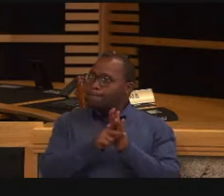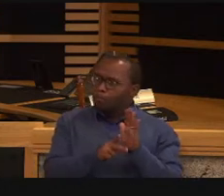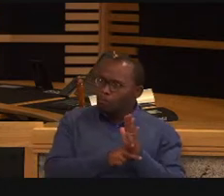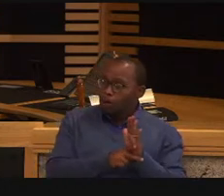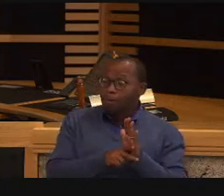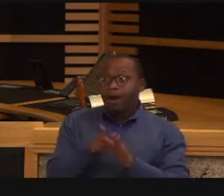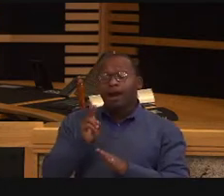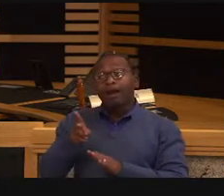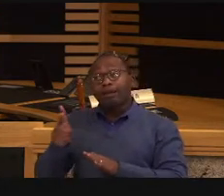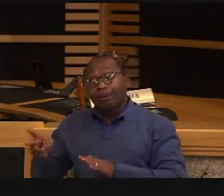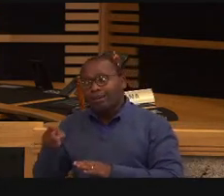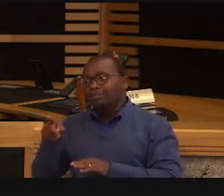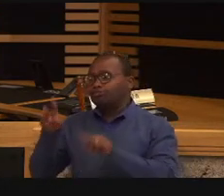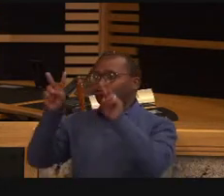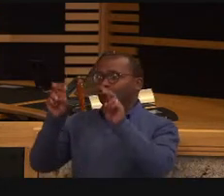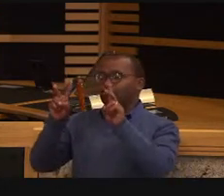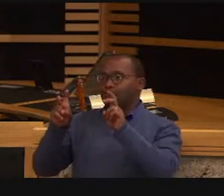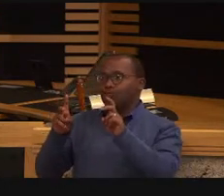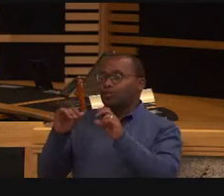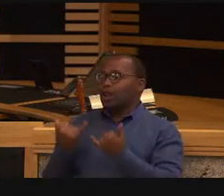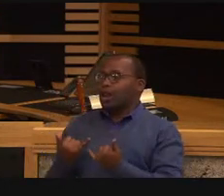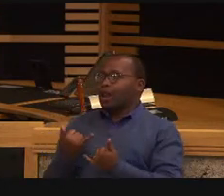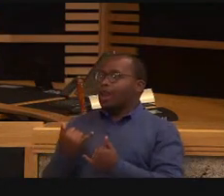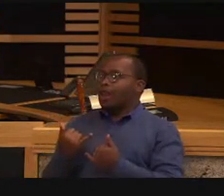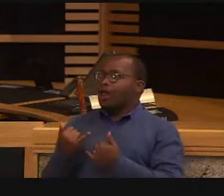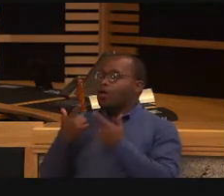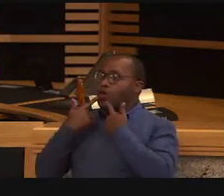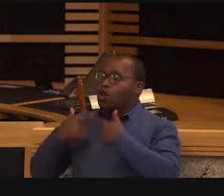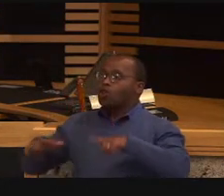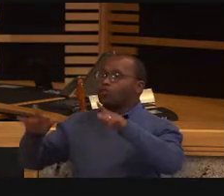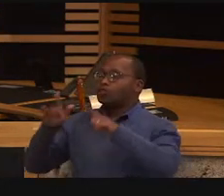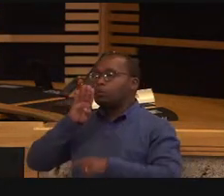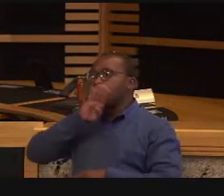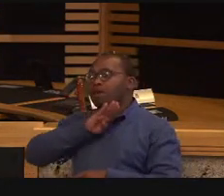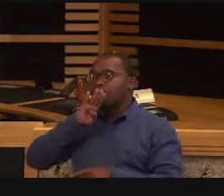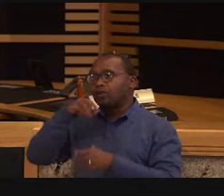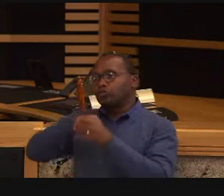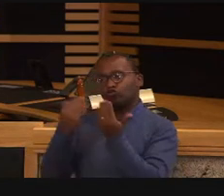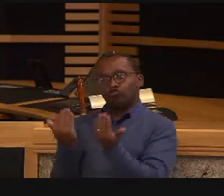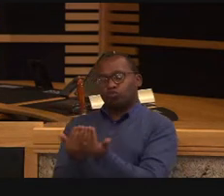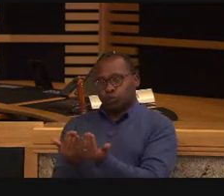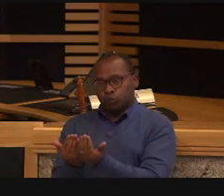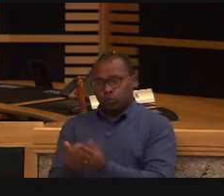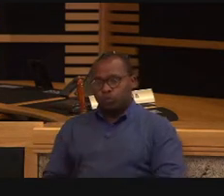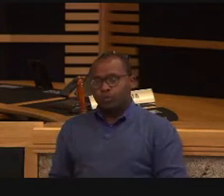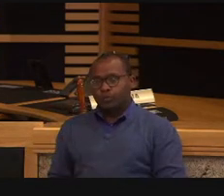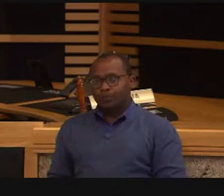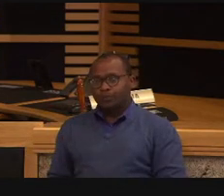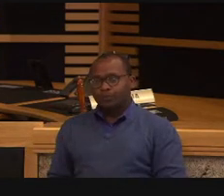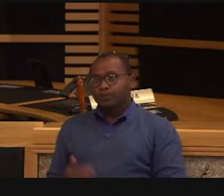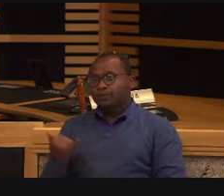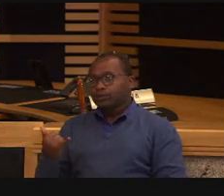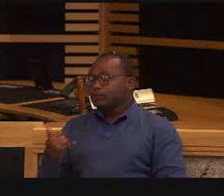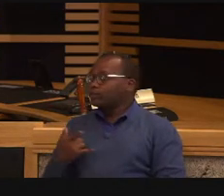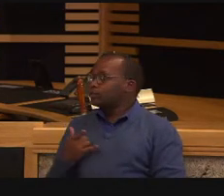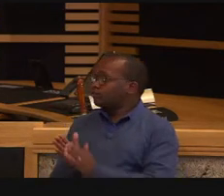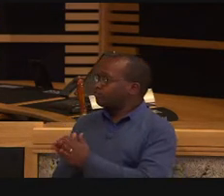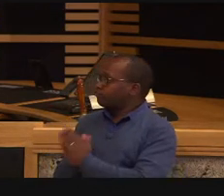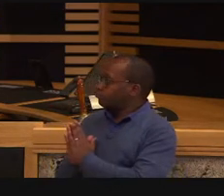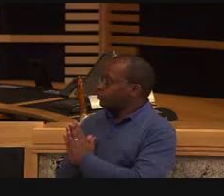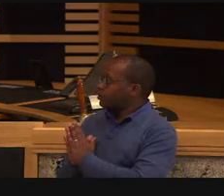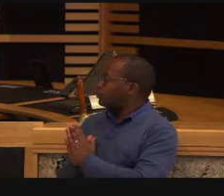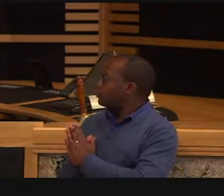breakfast in addition to the lunch they used to have. Thank you very much, members. Now I will ask the Secretary to read the first order of the